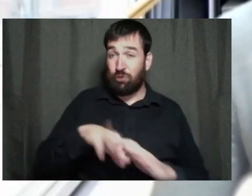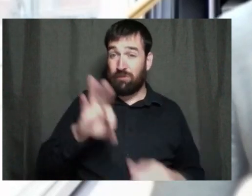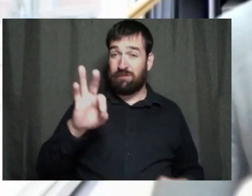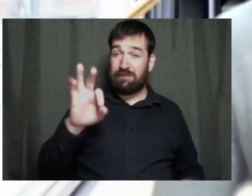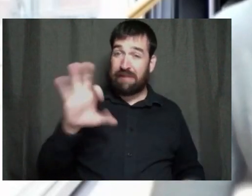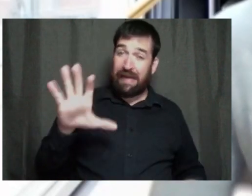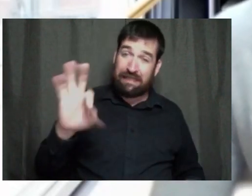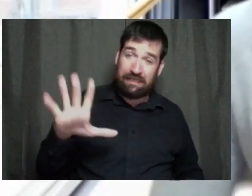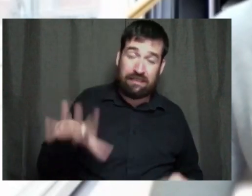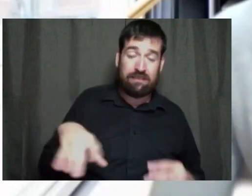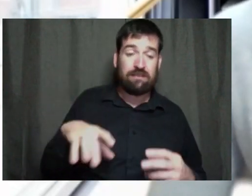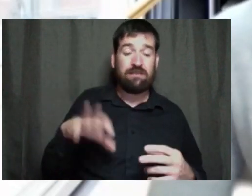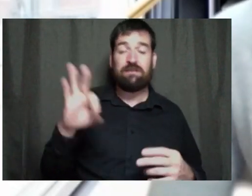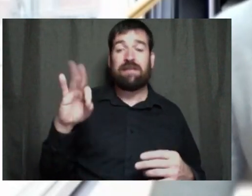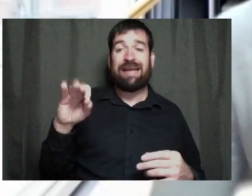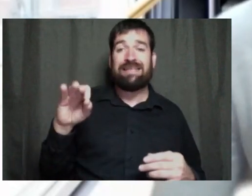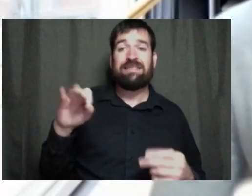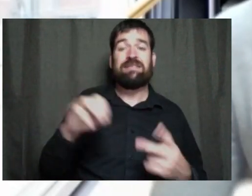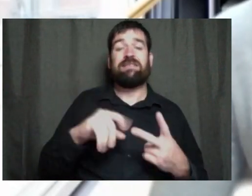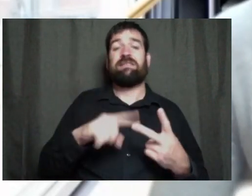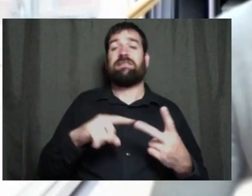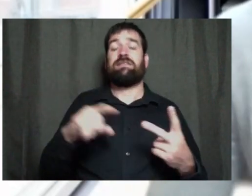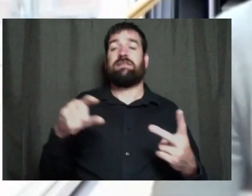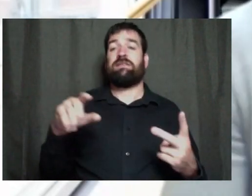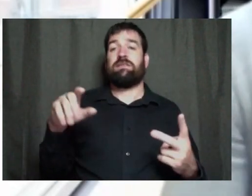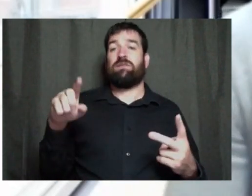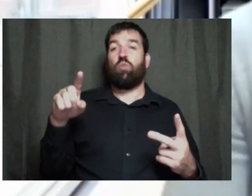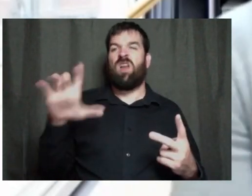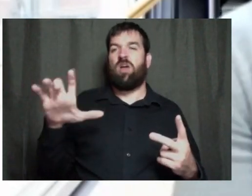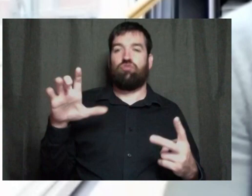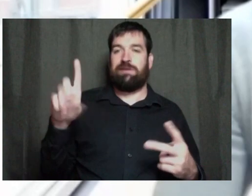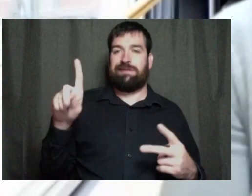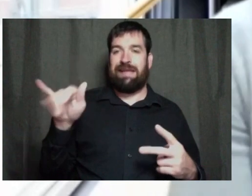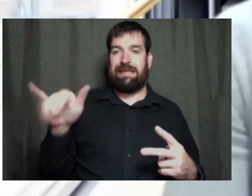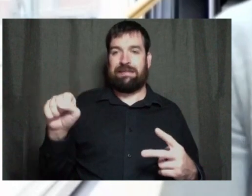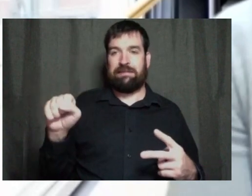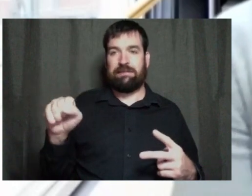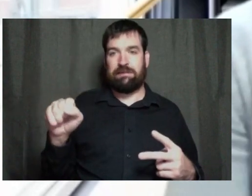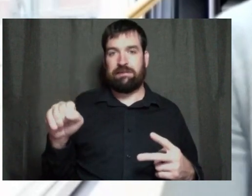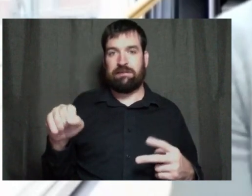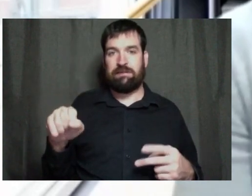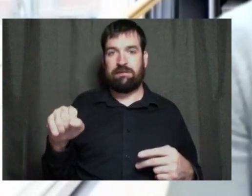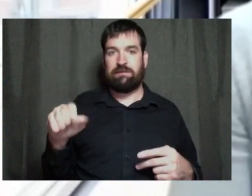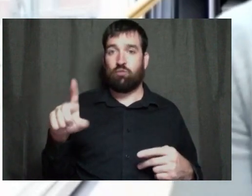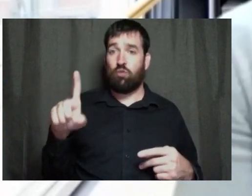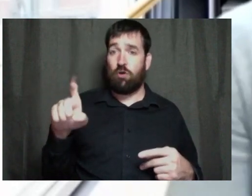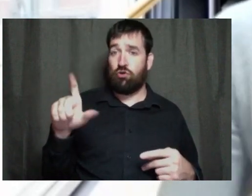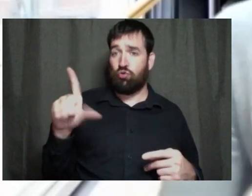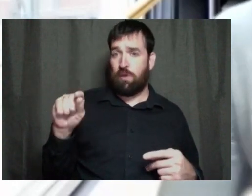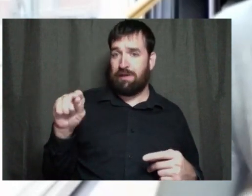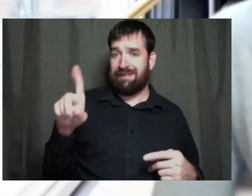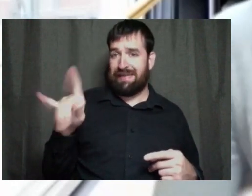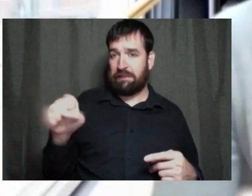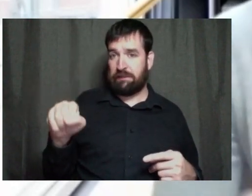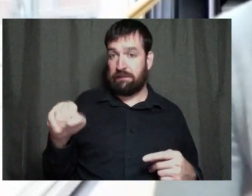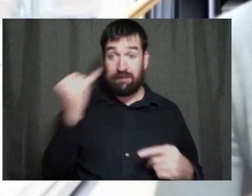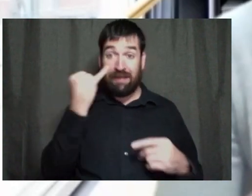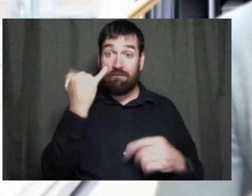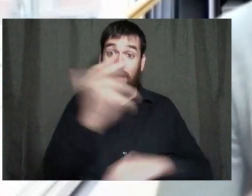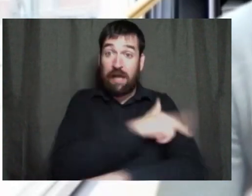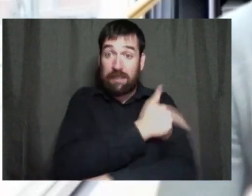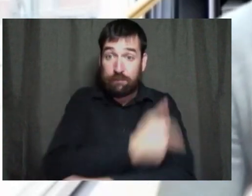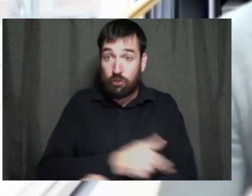120 days. And typically if we see that in the hospital setting, if we don't know if they had